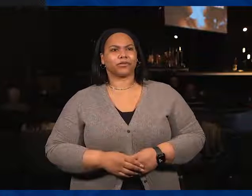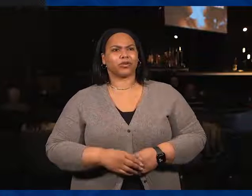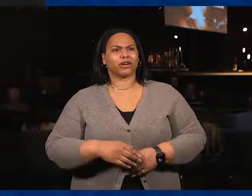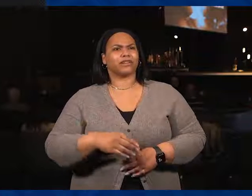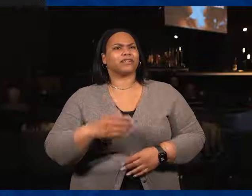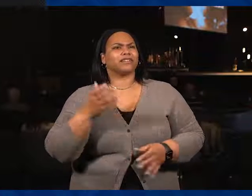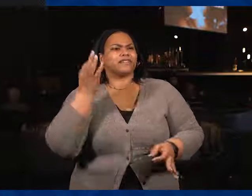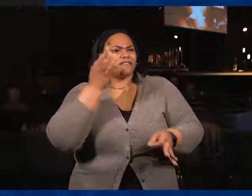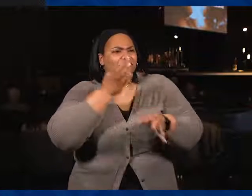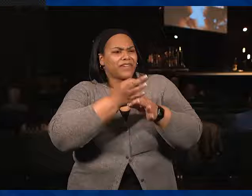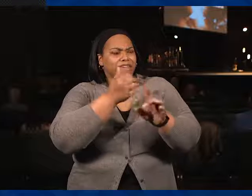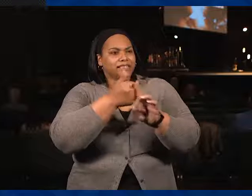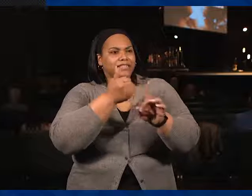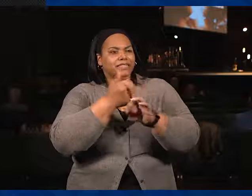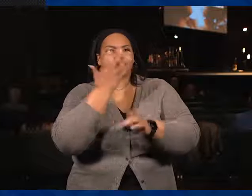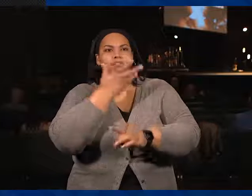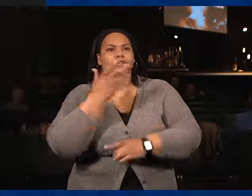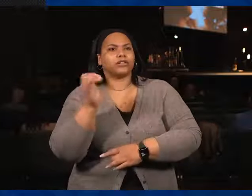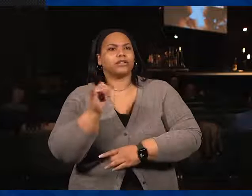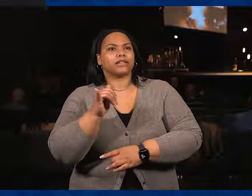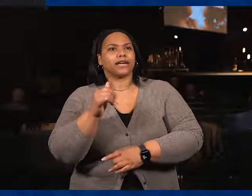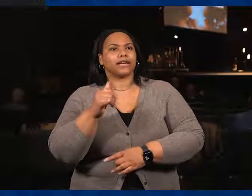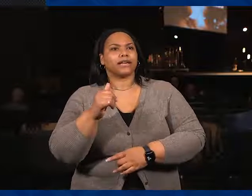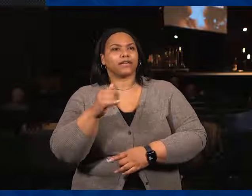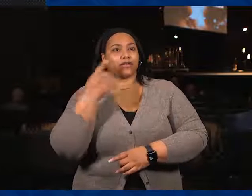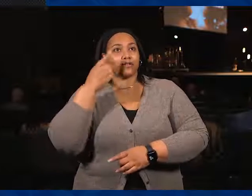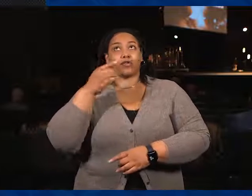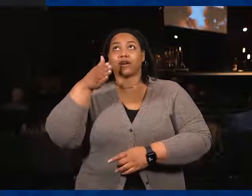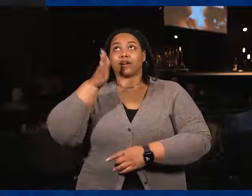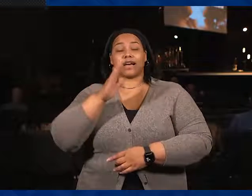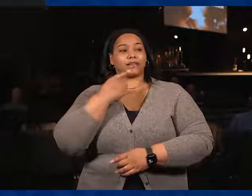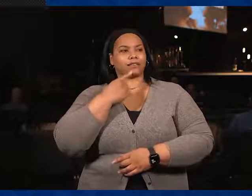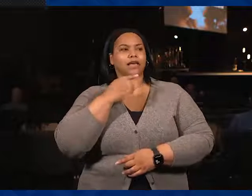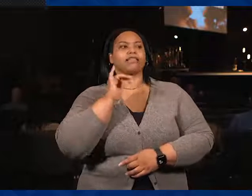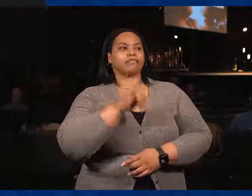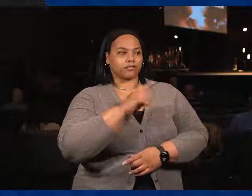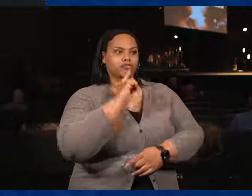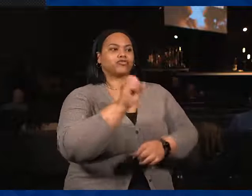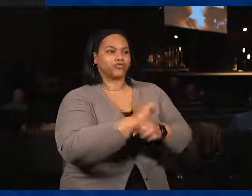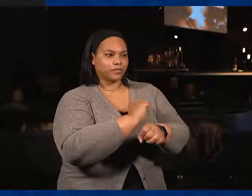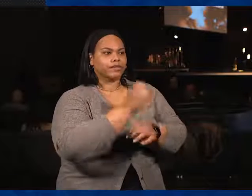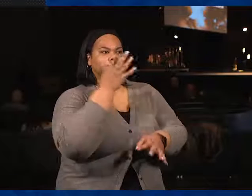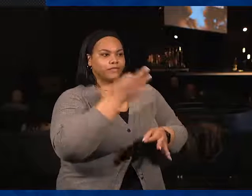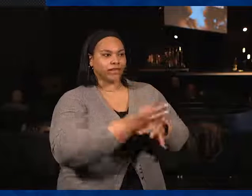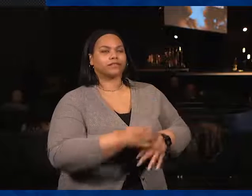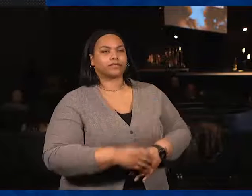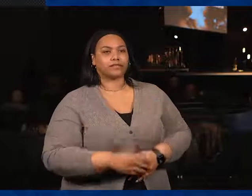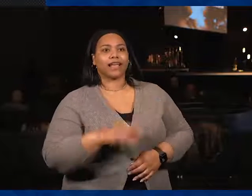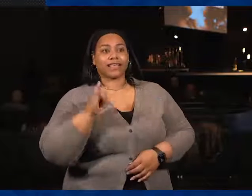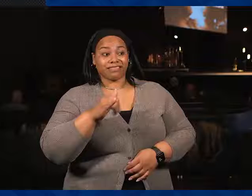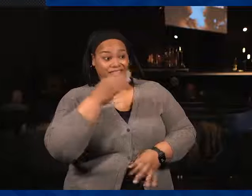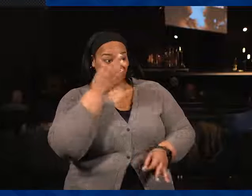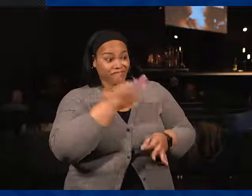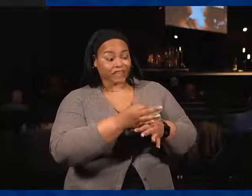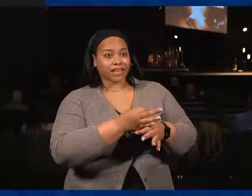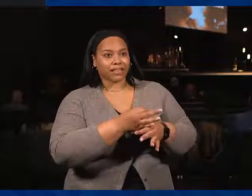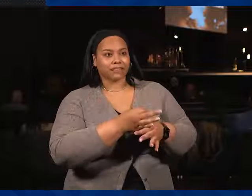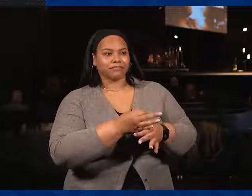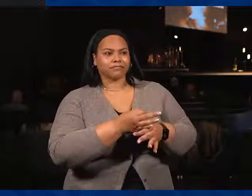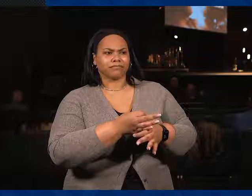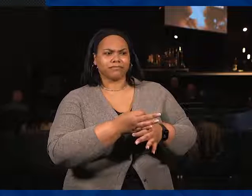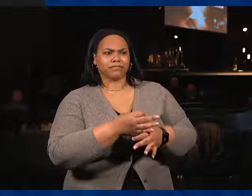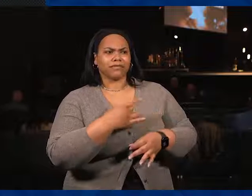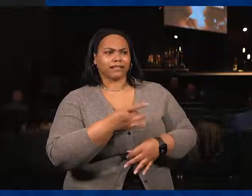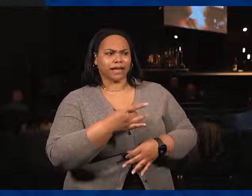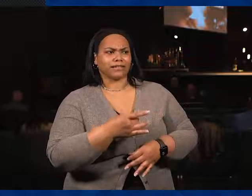look like that makes God say, "Now that's real faith"? that's the type of faith that I'm talking